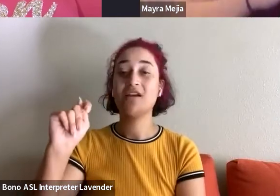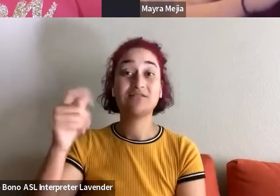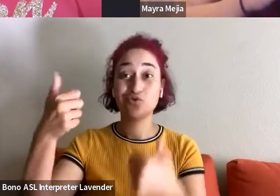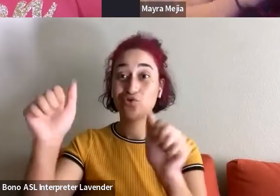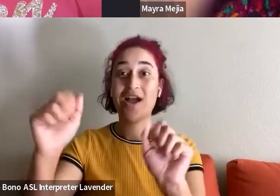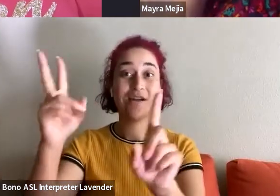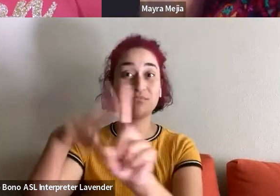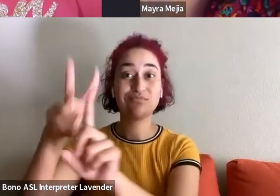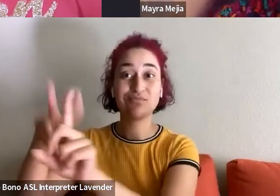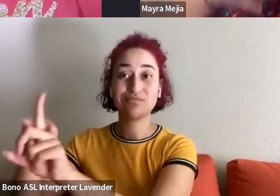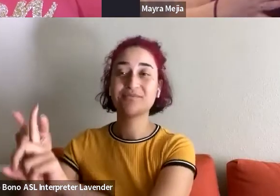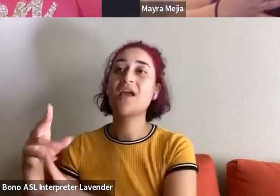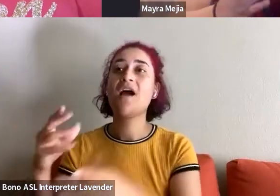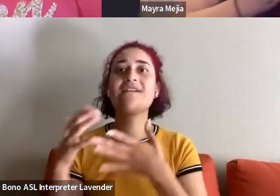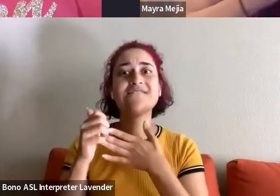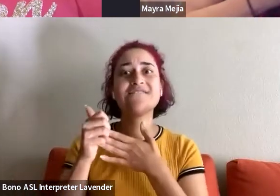follow